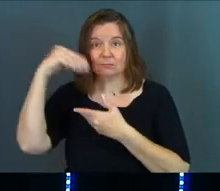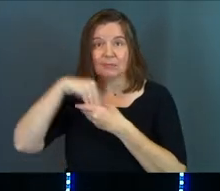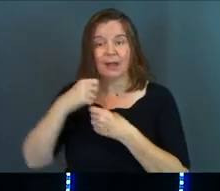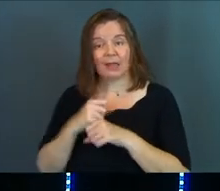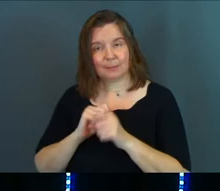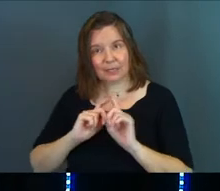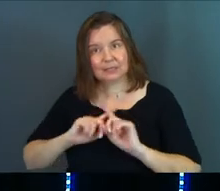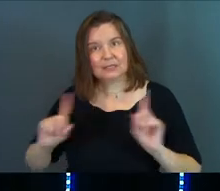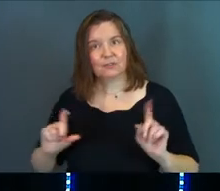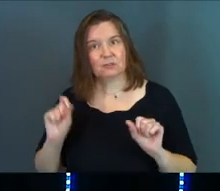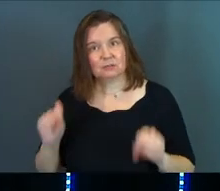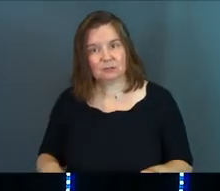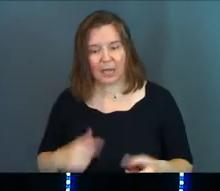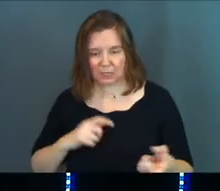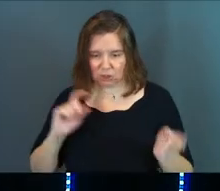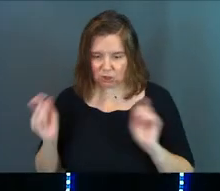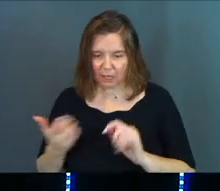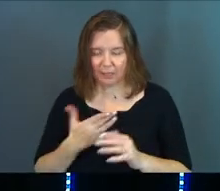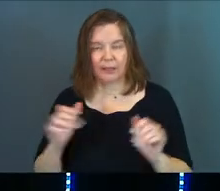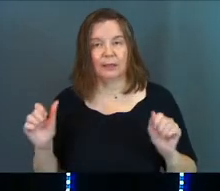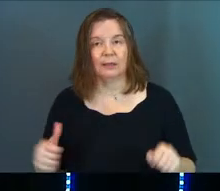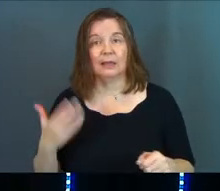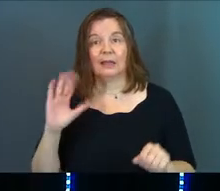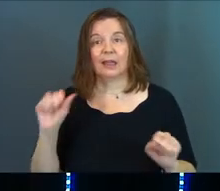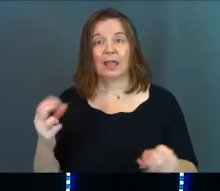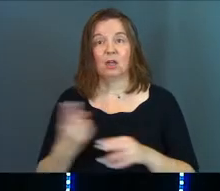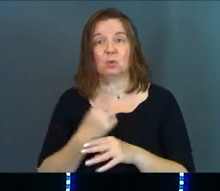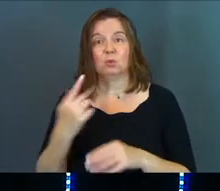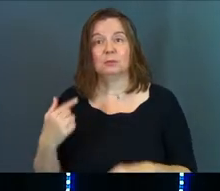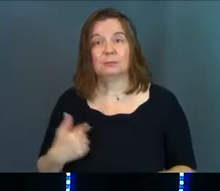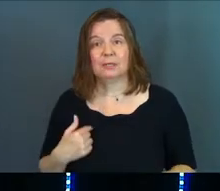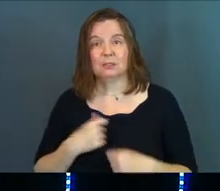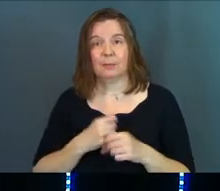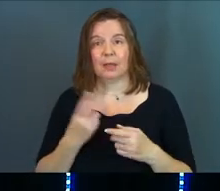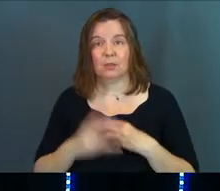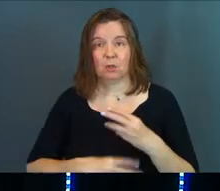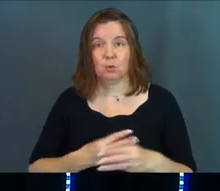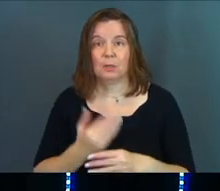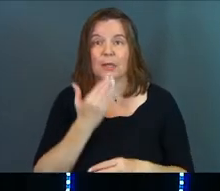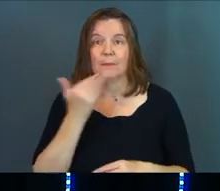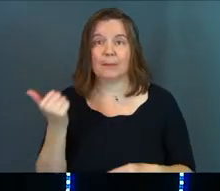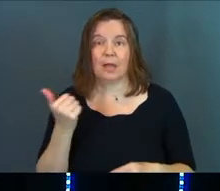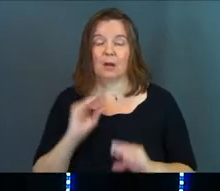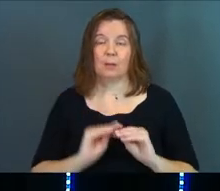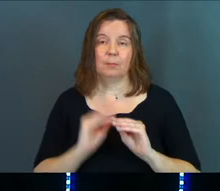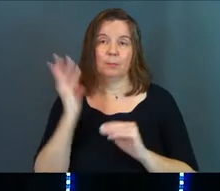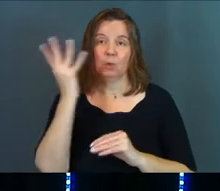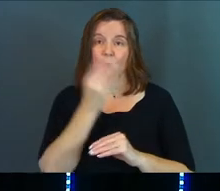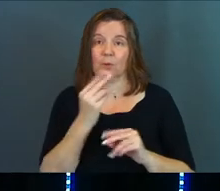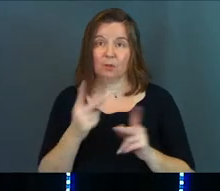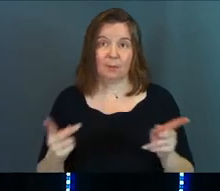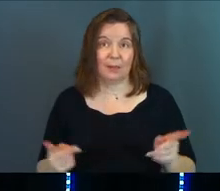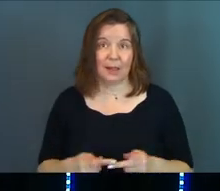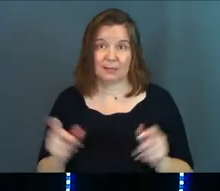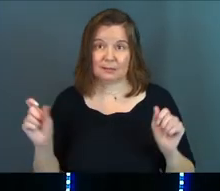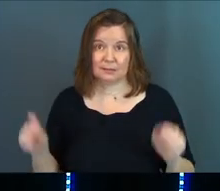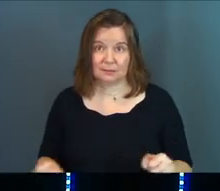make a difference. I can change things. God can use me to make this world a better and more beautiful place.